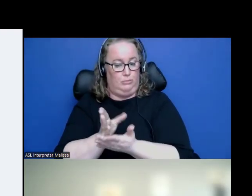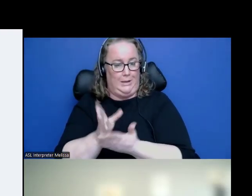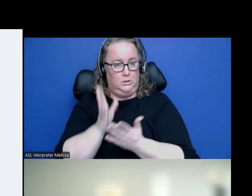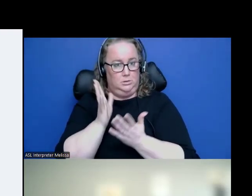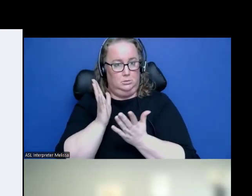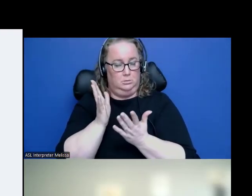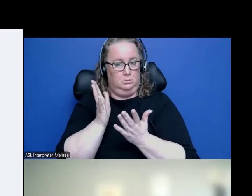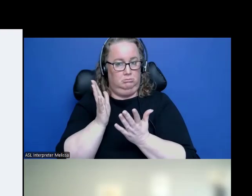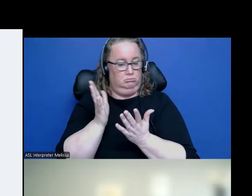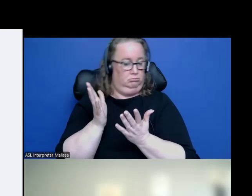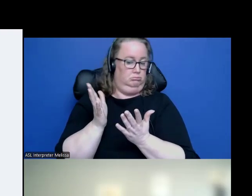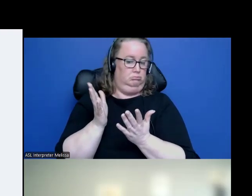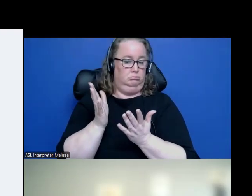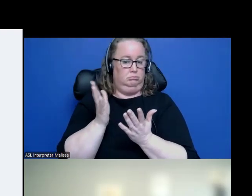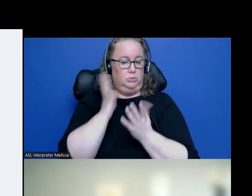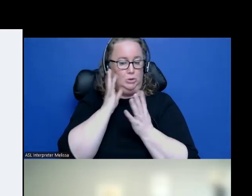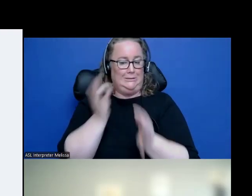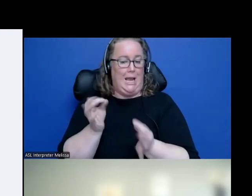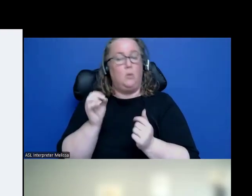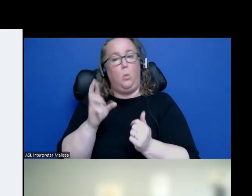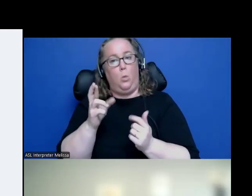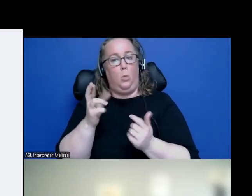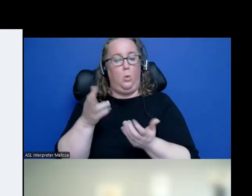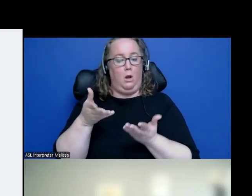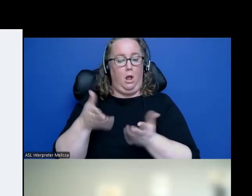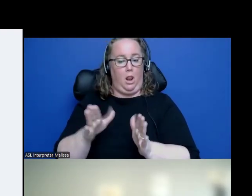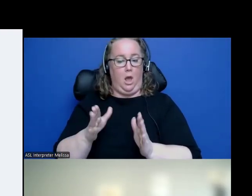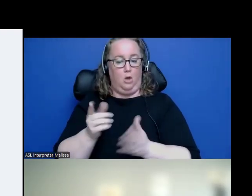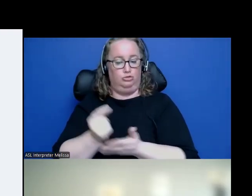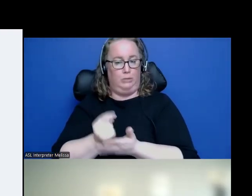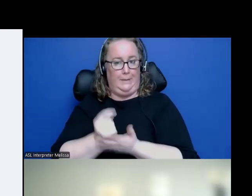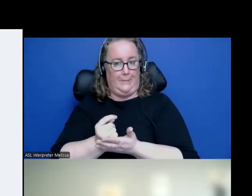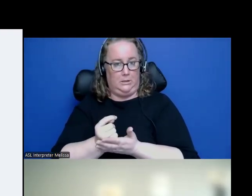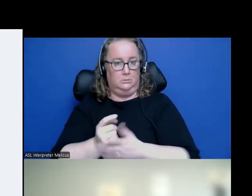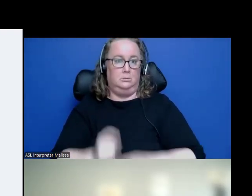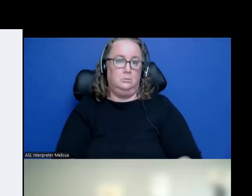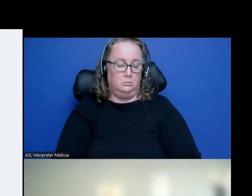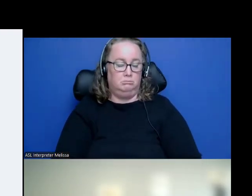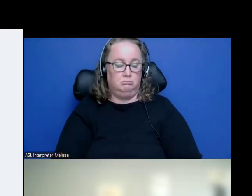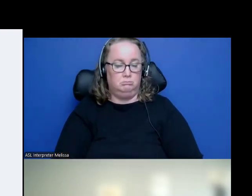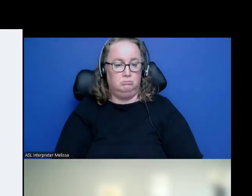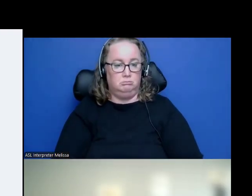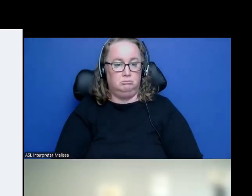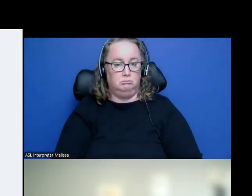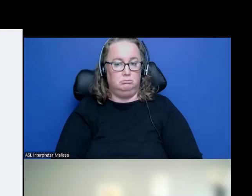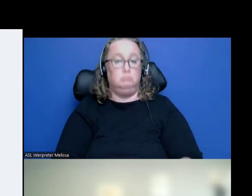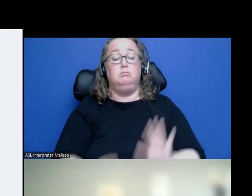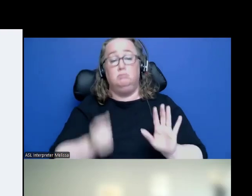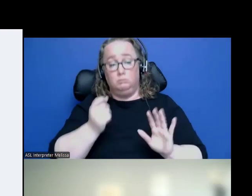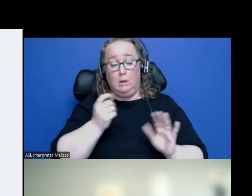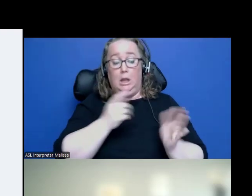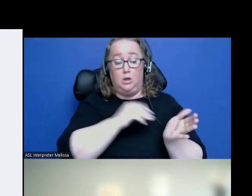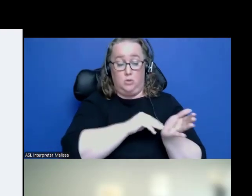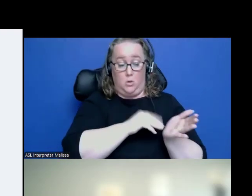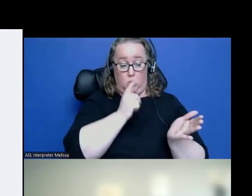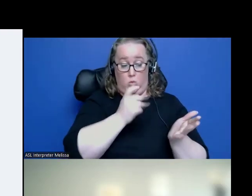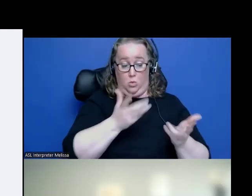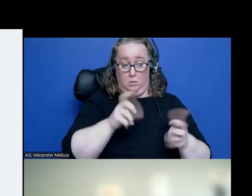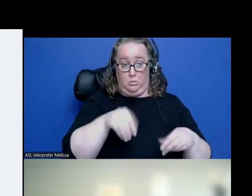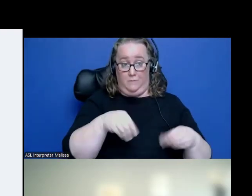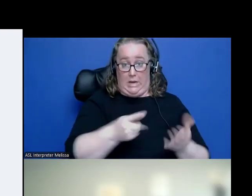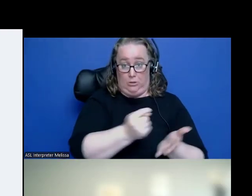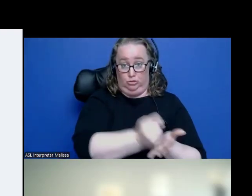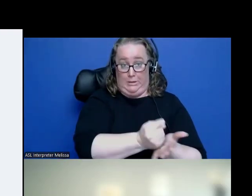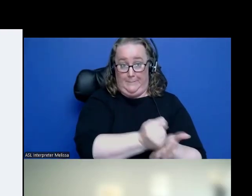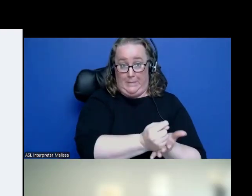choose and consent to treatment of patients. Doctors who are attempting to treat